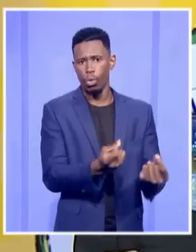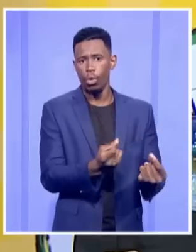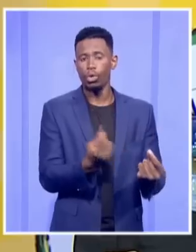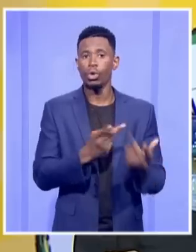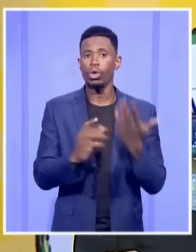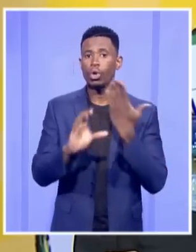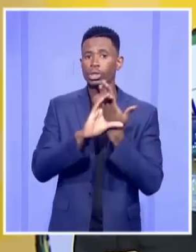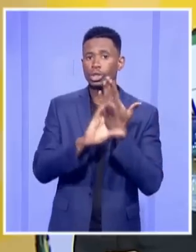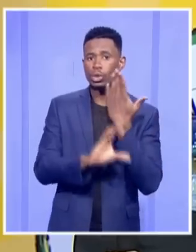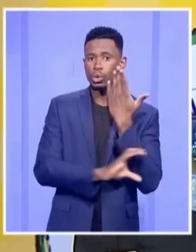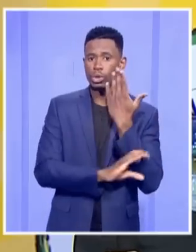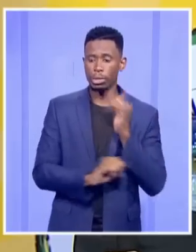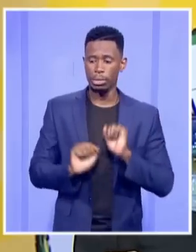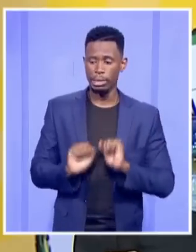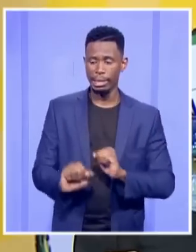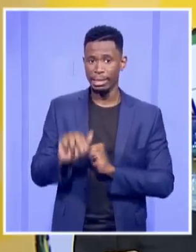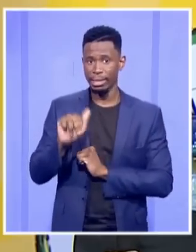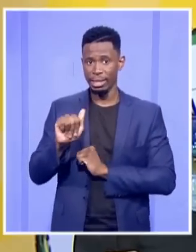ANC.